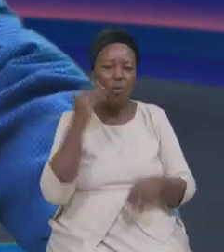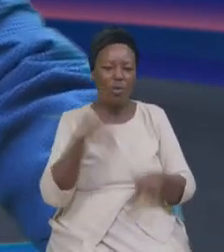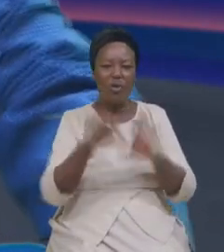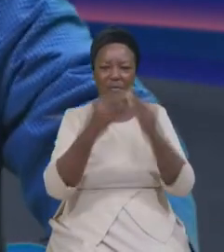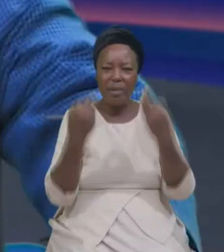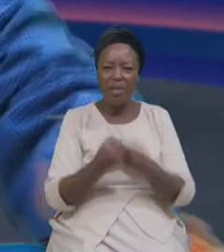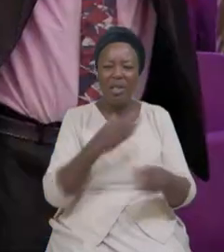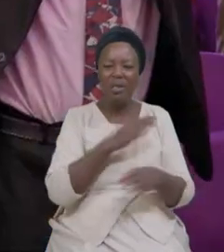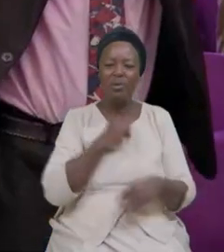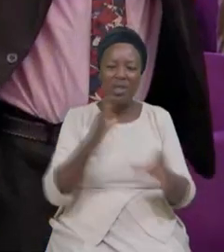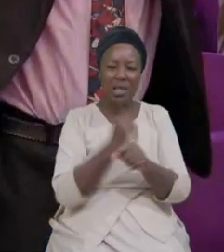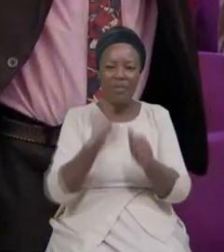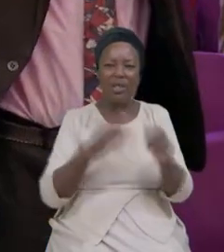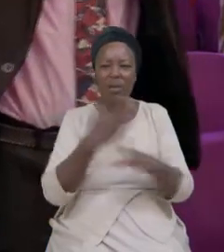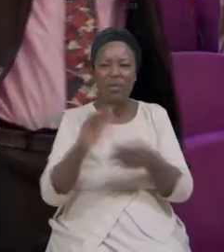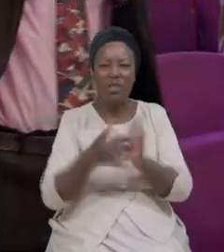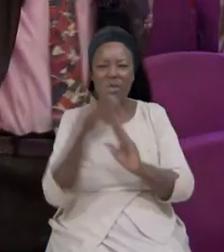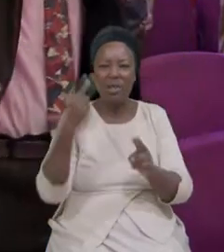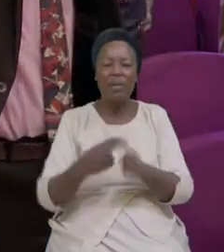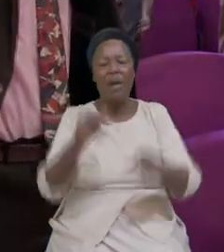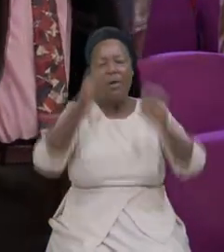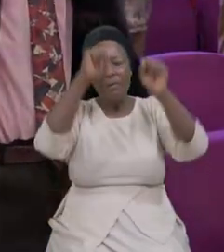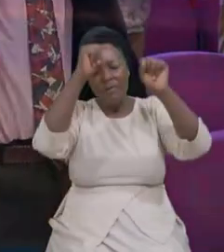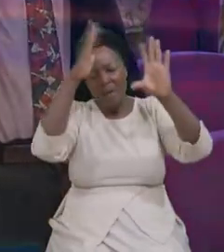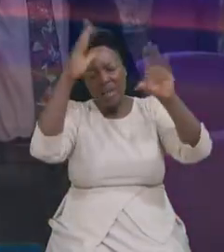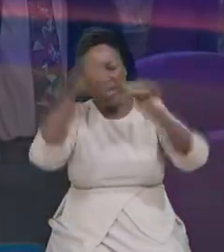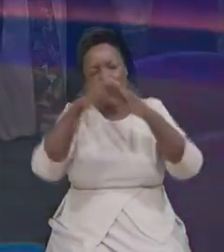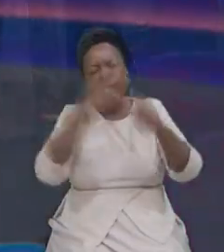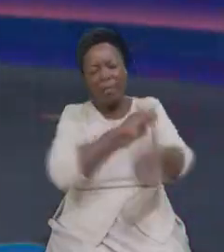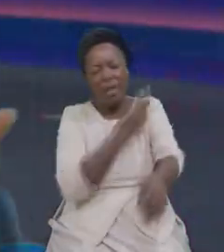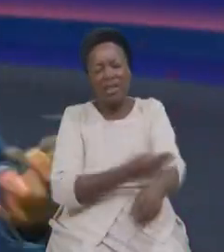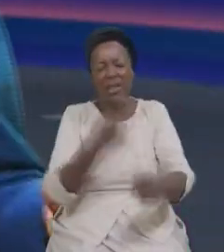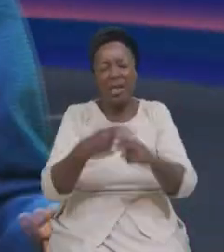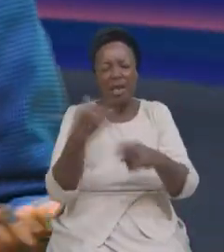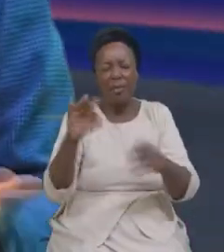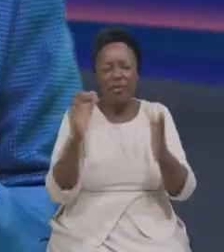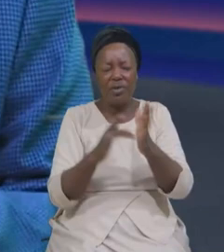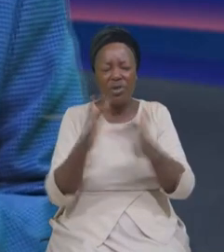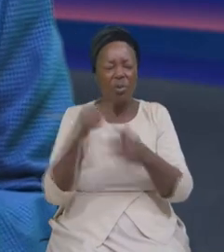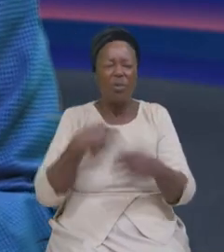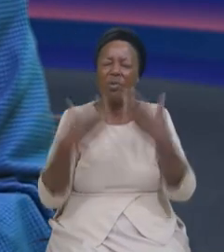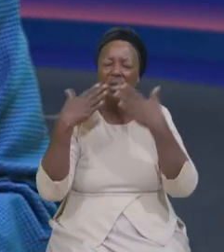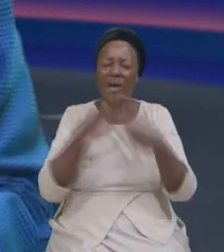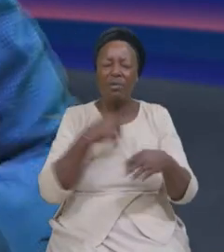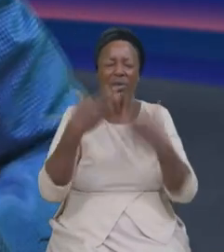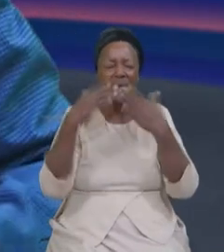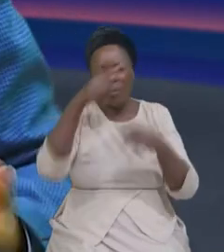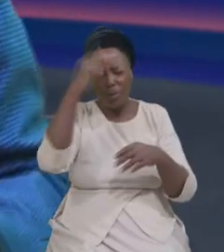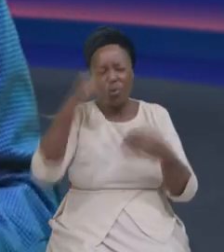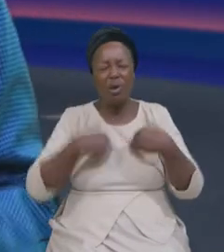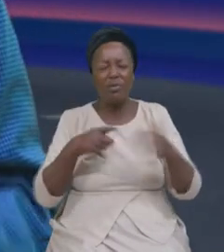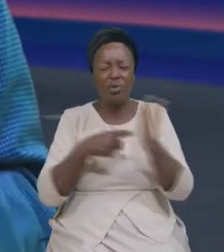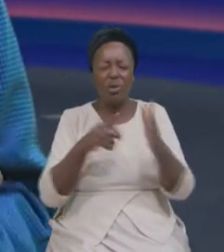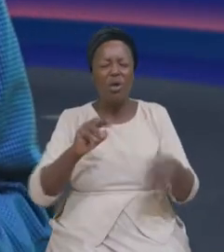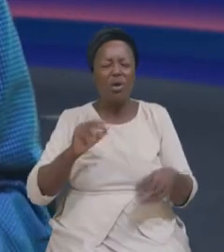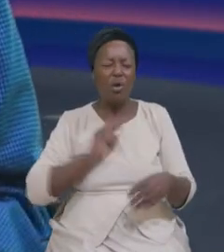everything away. Father, in the mighty name of Jesus, I thank you. We thank you for the examples you've shown us in scripture, that